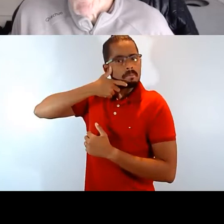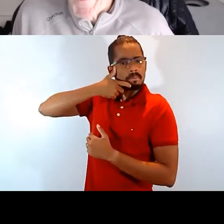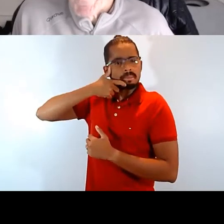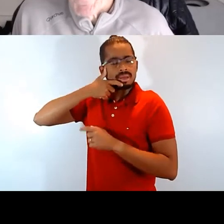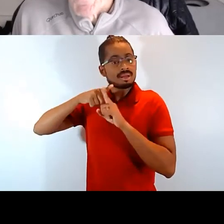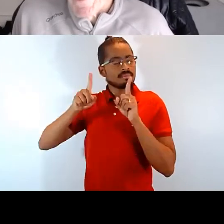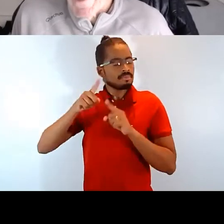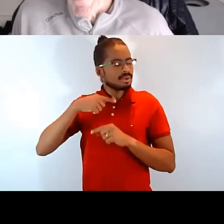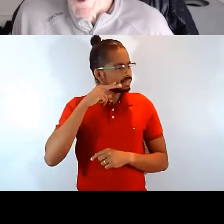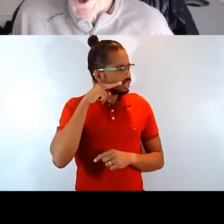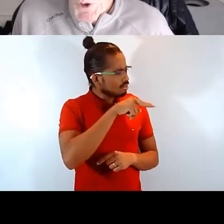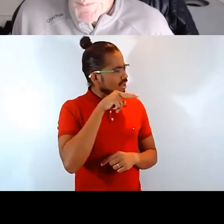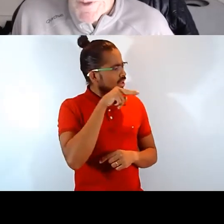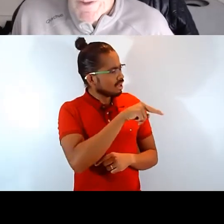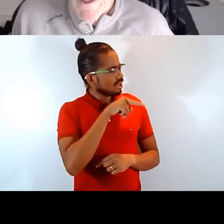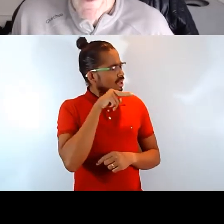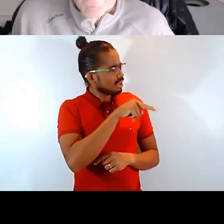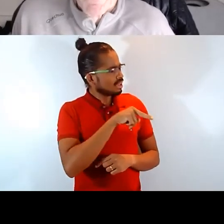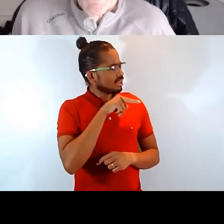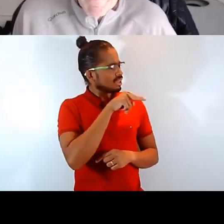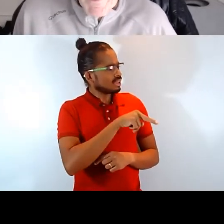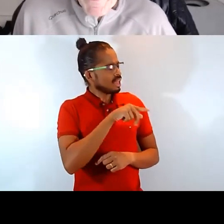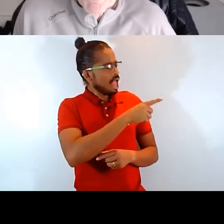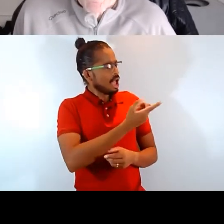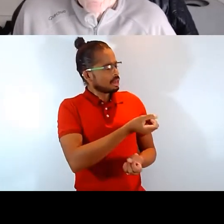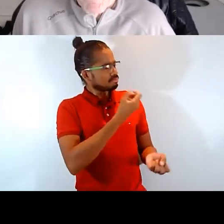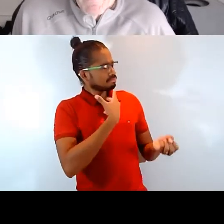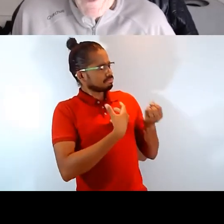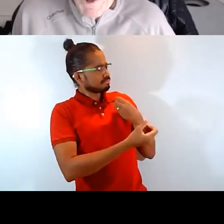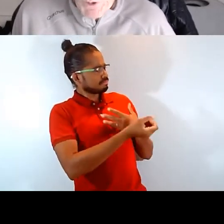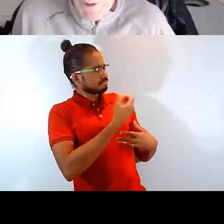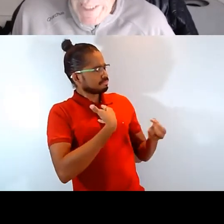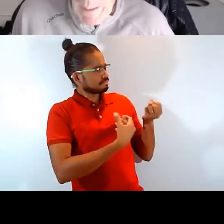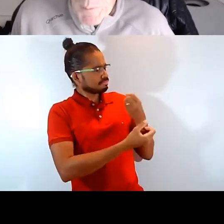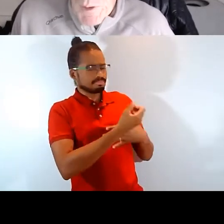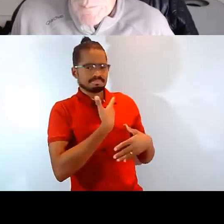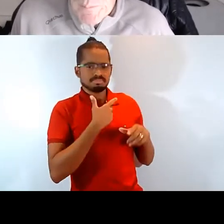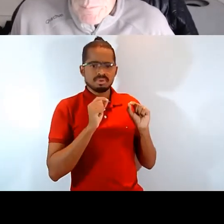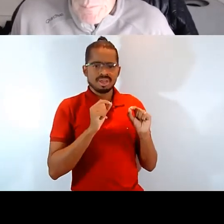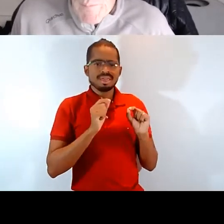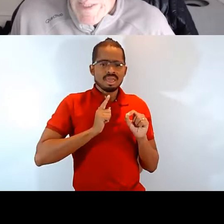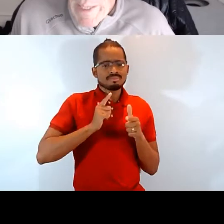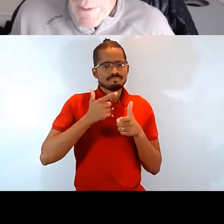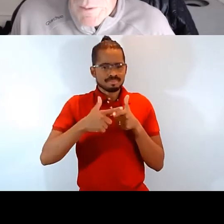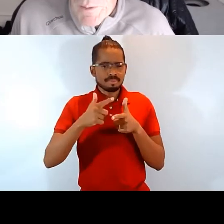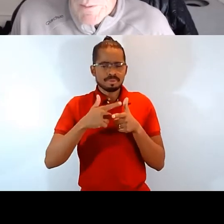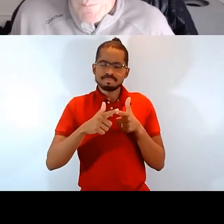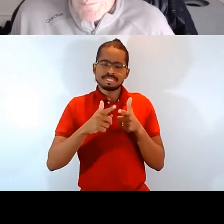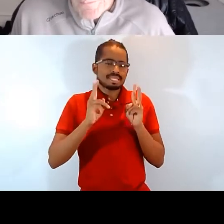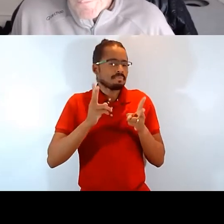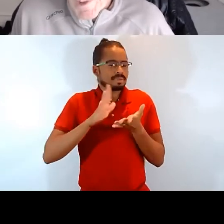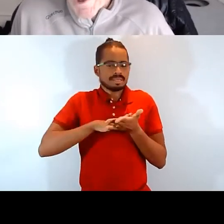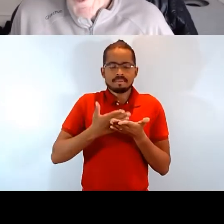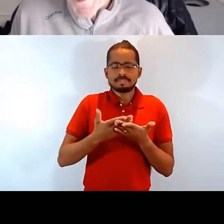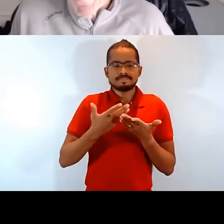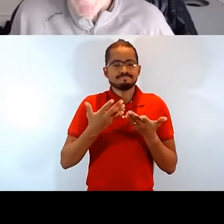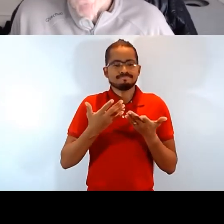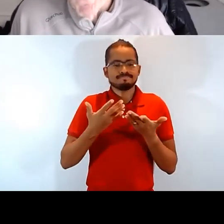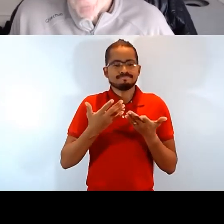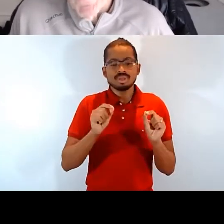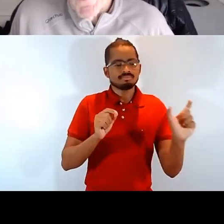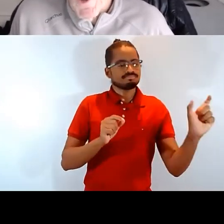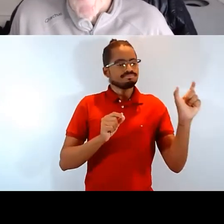very frequent in sign language interpreting, namely lexical gaps. And it raised